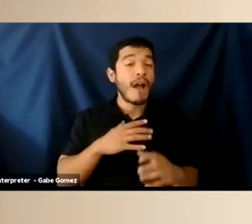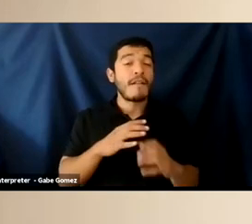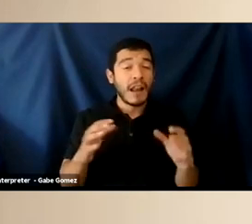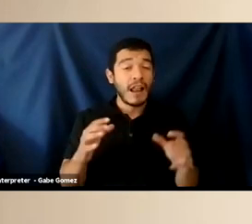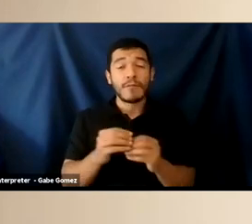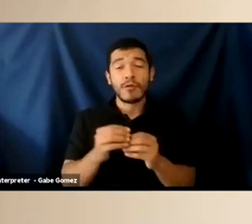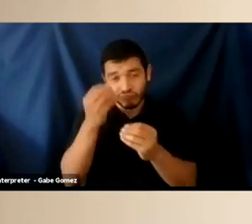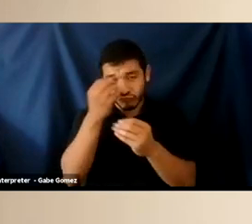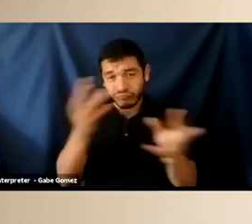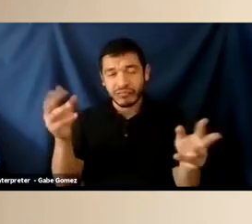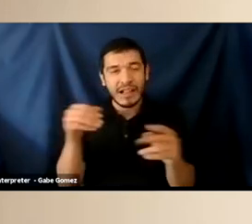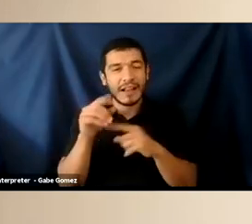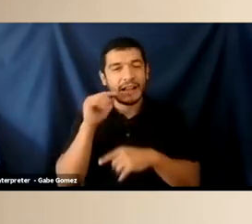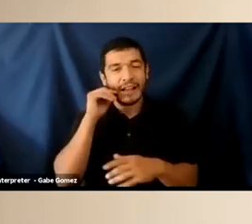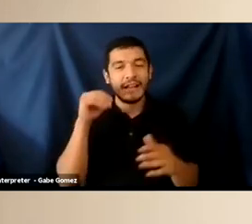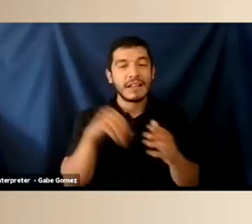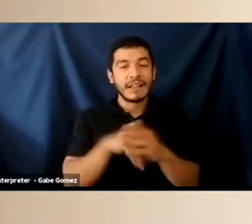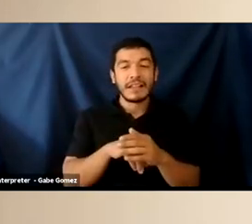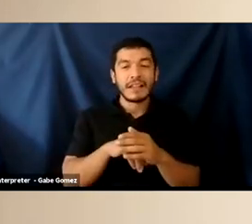in terms of